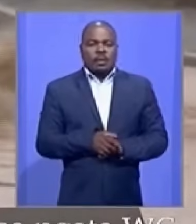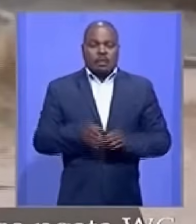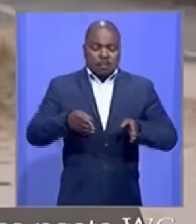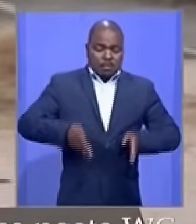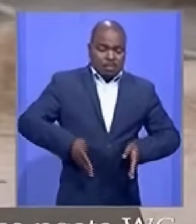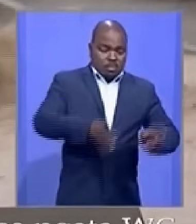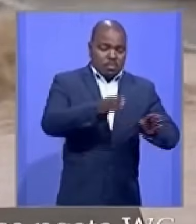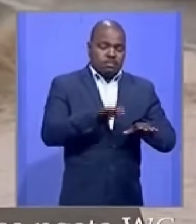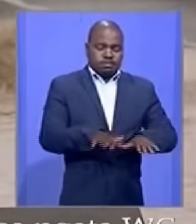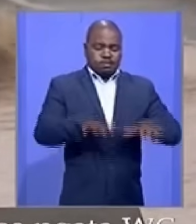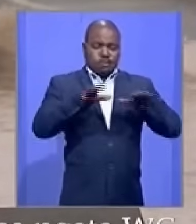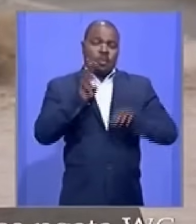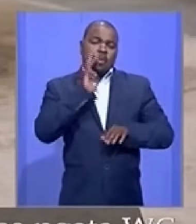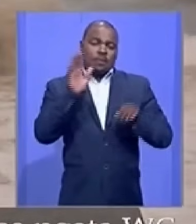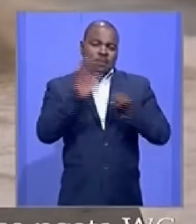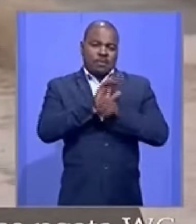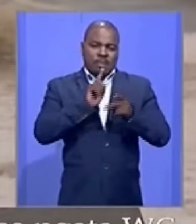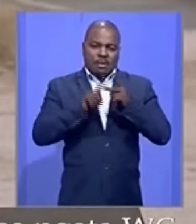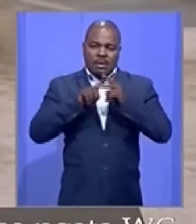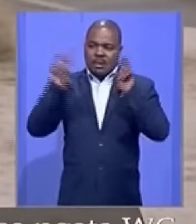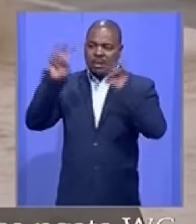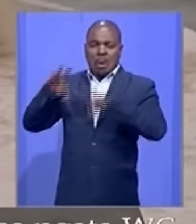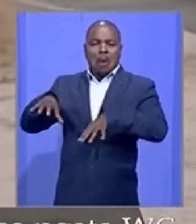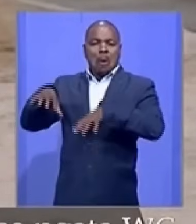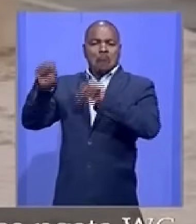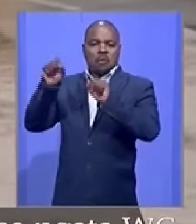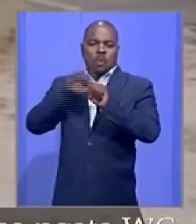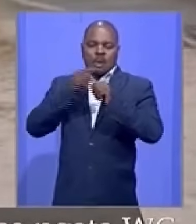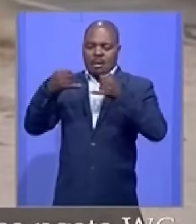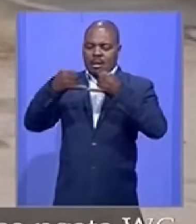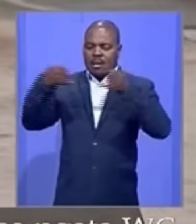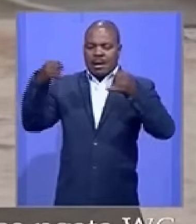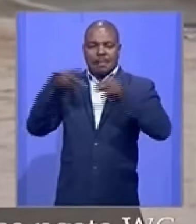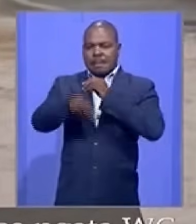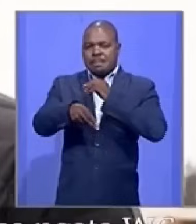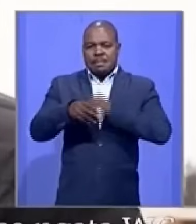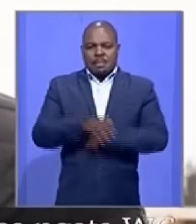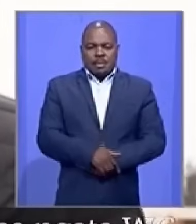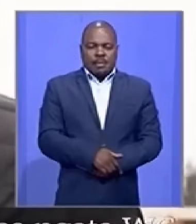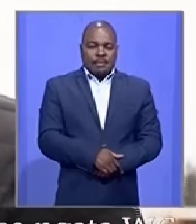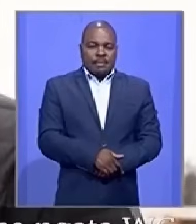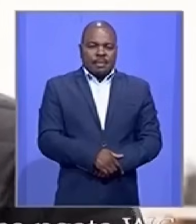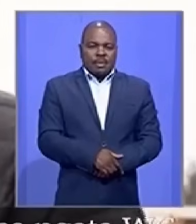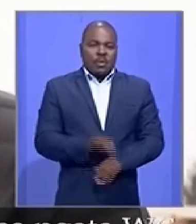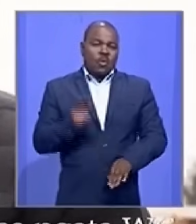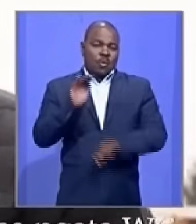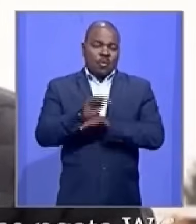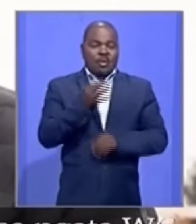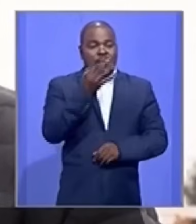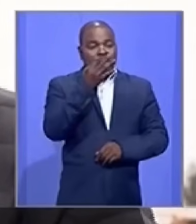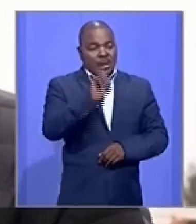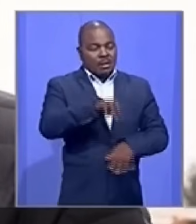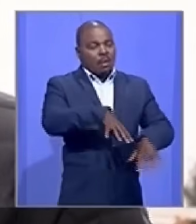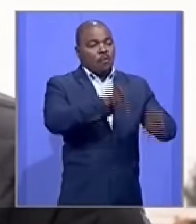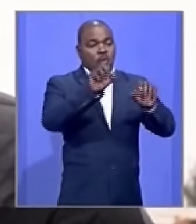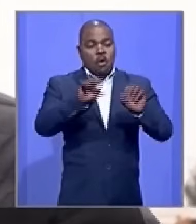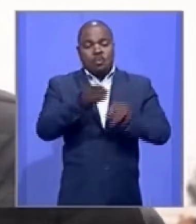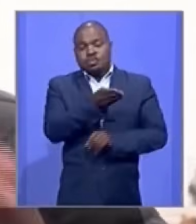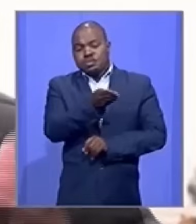tletse metsi ha phepelo ya motlakase ile ya sitiseha ka ho kgawile dithapo tsa motlakase. Got more than 30 power outages across the